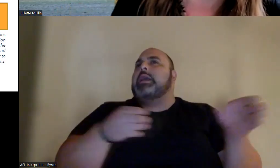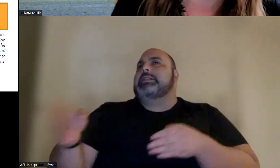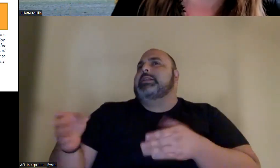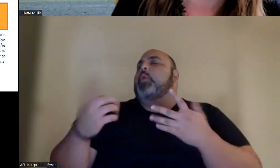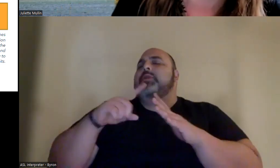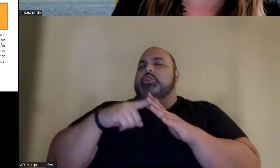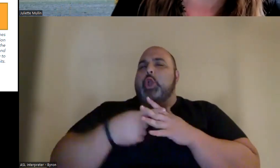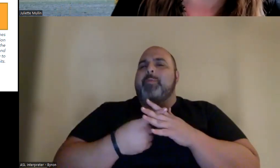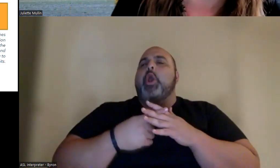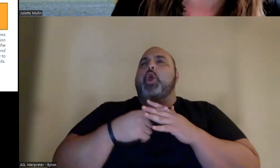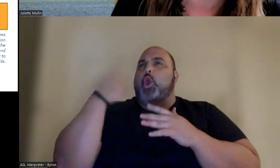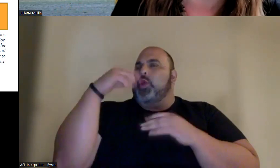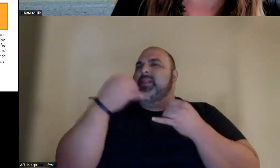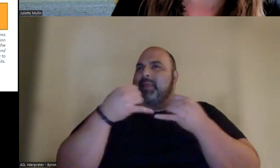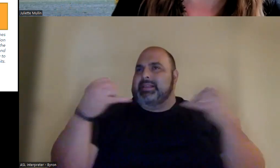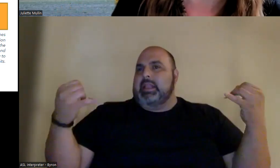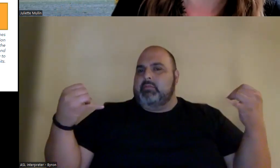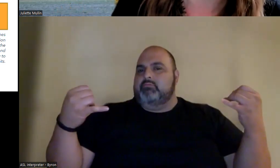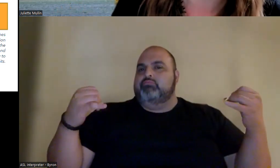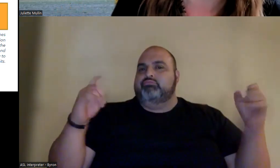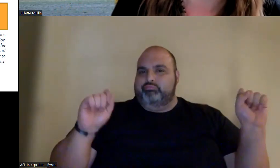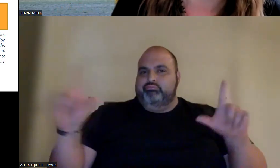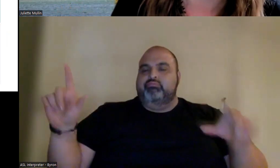at the baseline visitation rights. We'll go to the next slide.